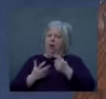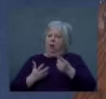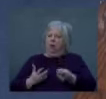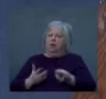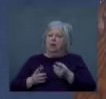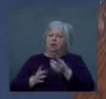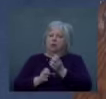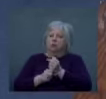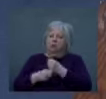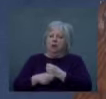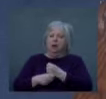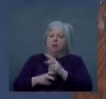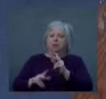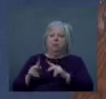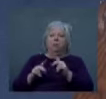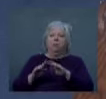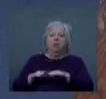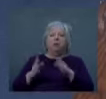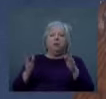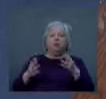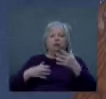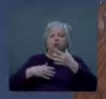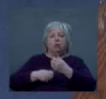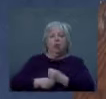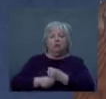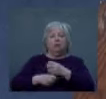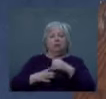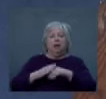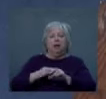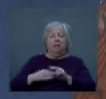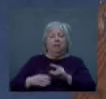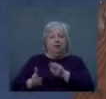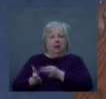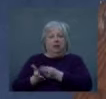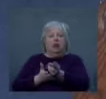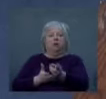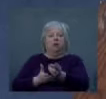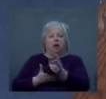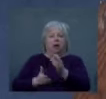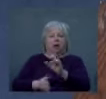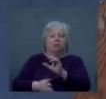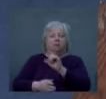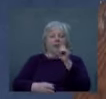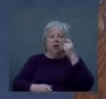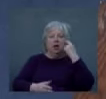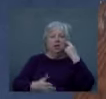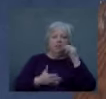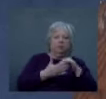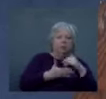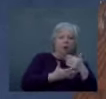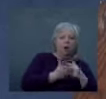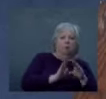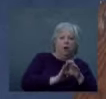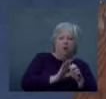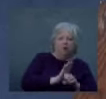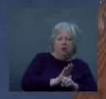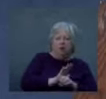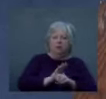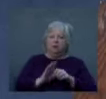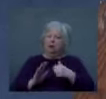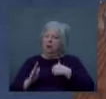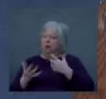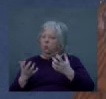public trust in the integrity of government. This is part of the code of ethics. I want to